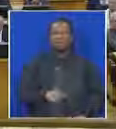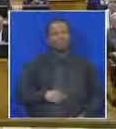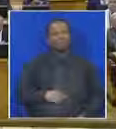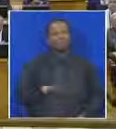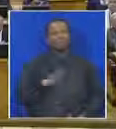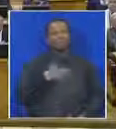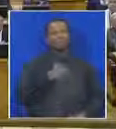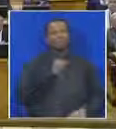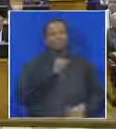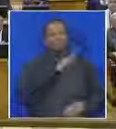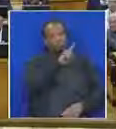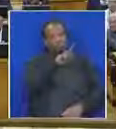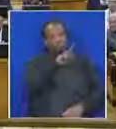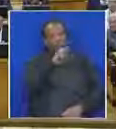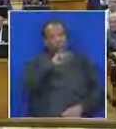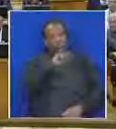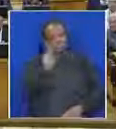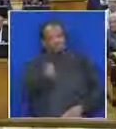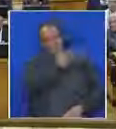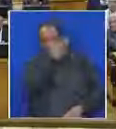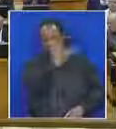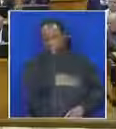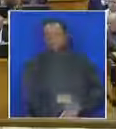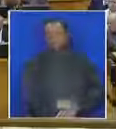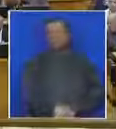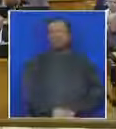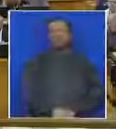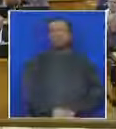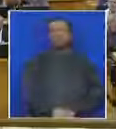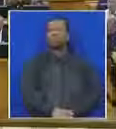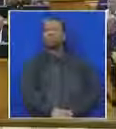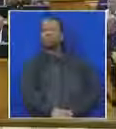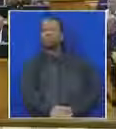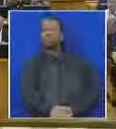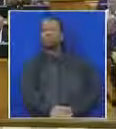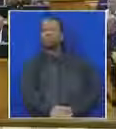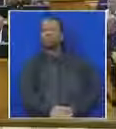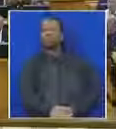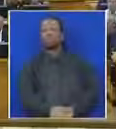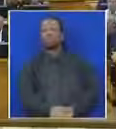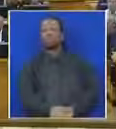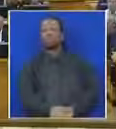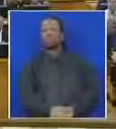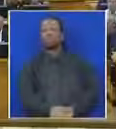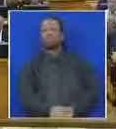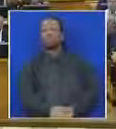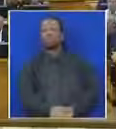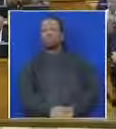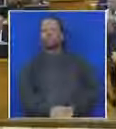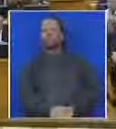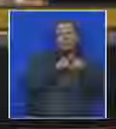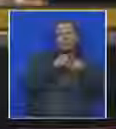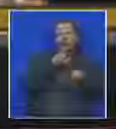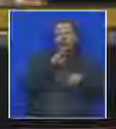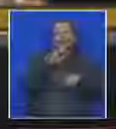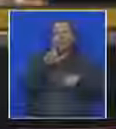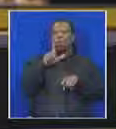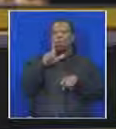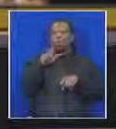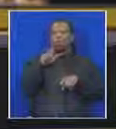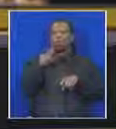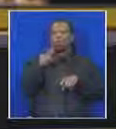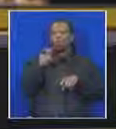Eh, wena bantu stand general. Honorable Chair. The metaphors was often as scratch out